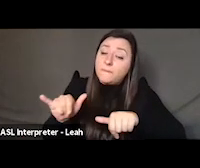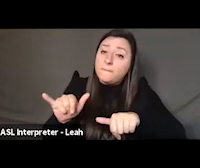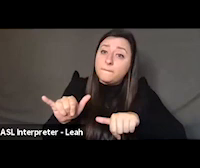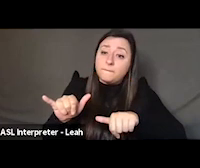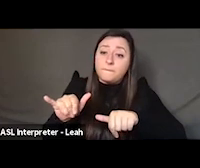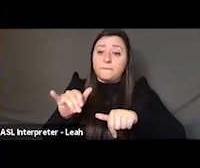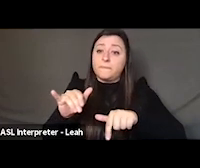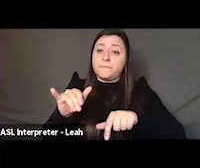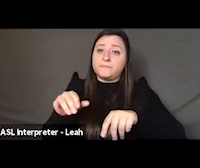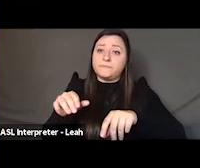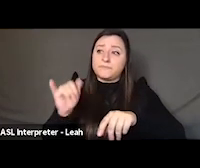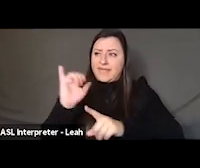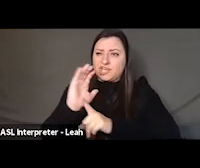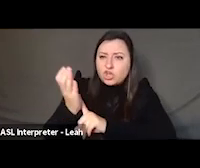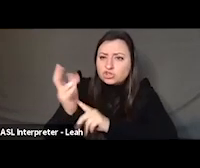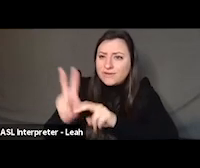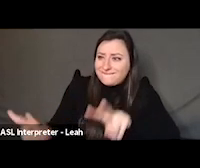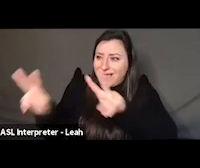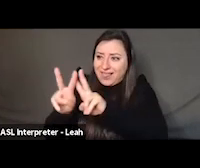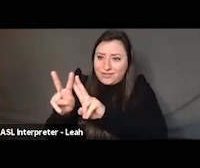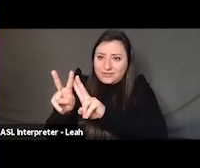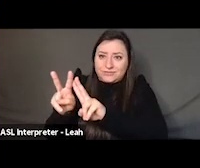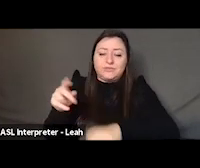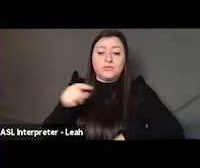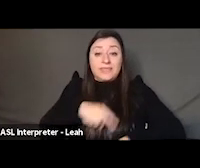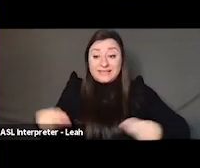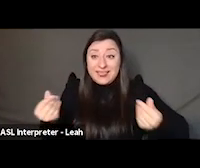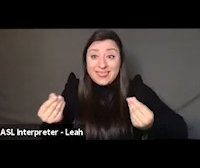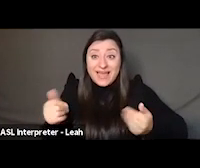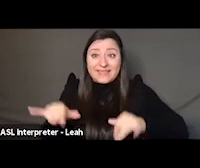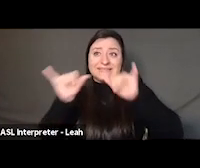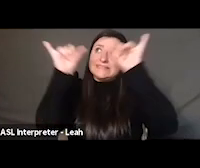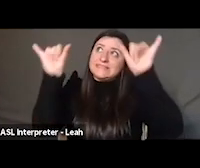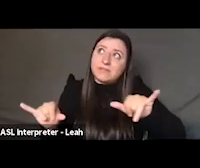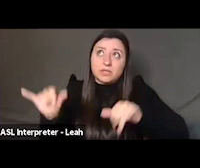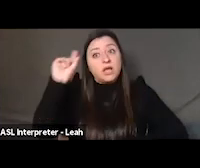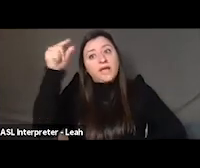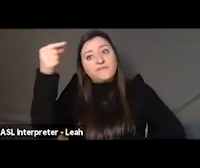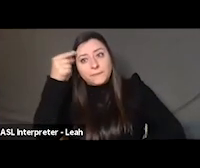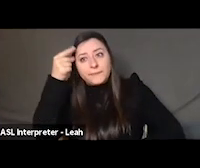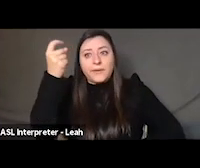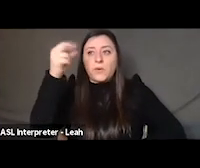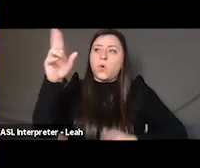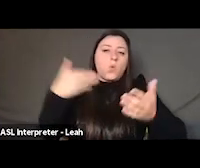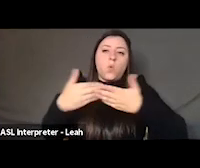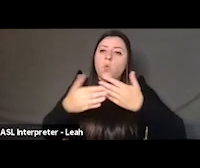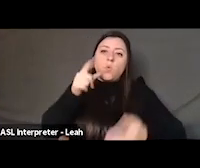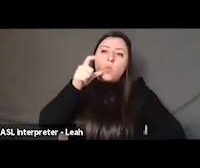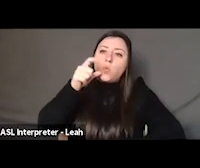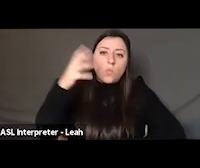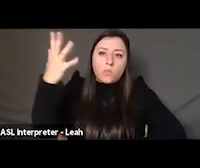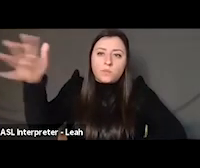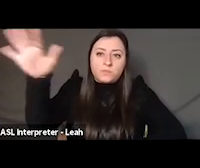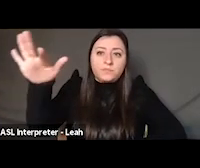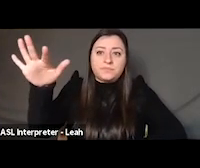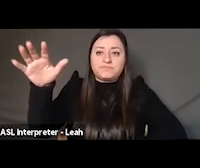them. So these lands that the system or the government or whatever you want to call them have deemed as unworthy